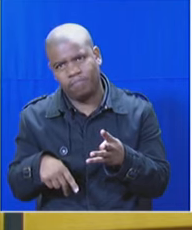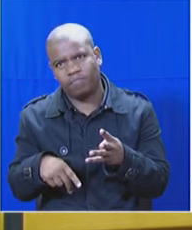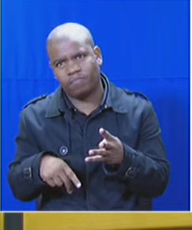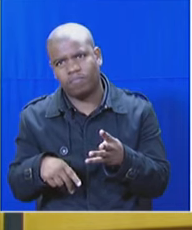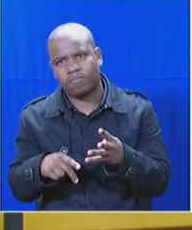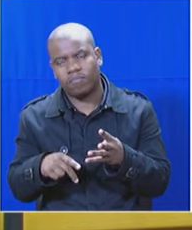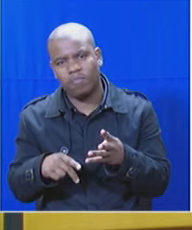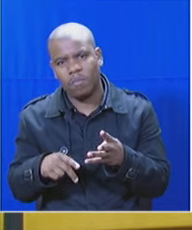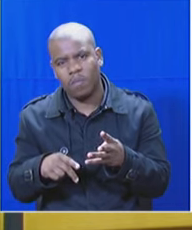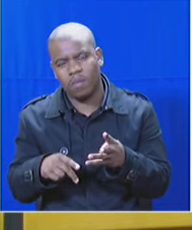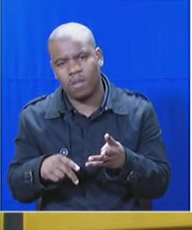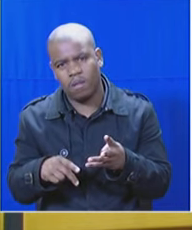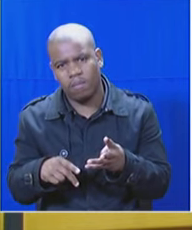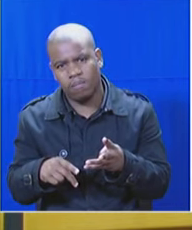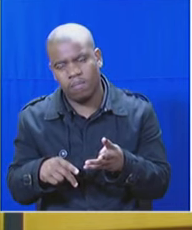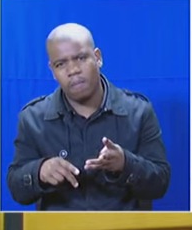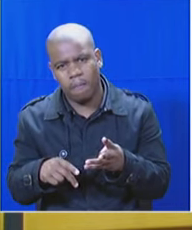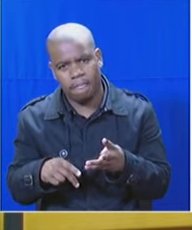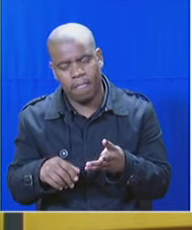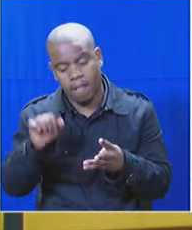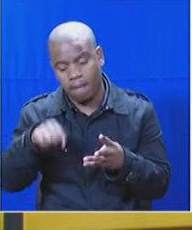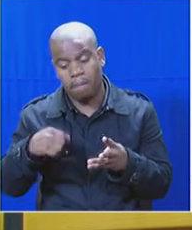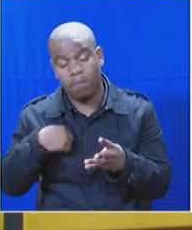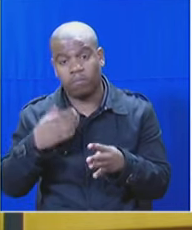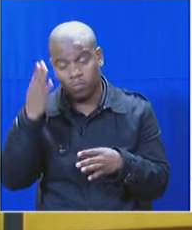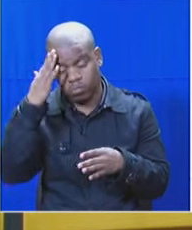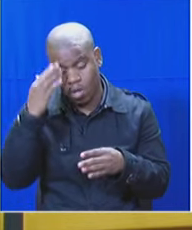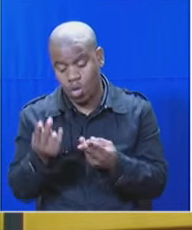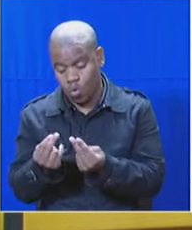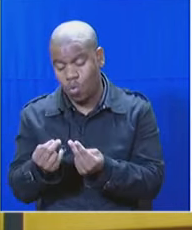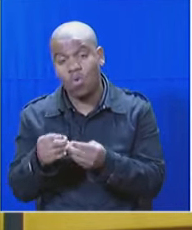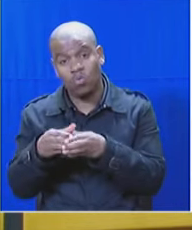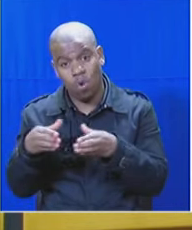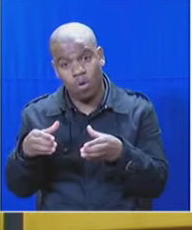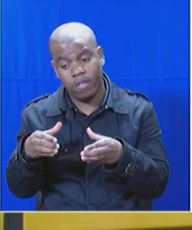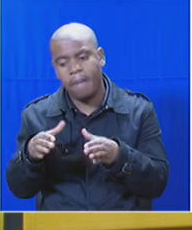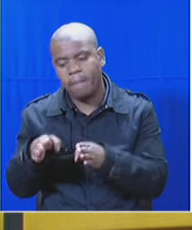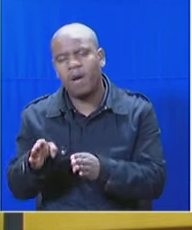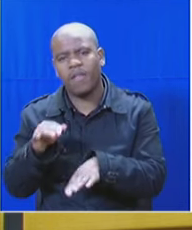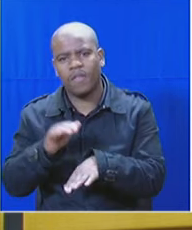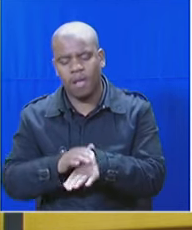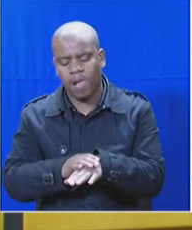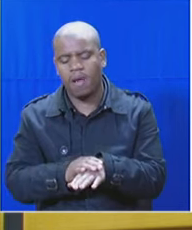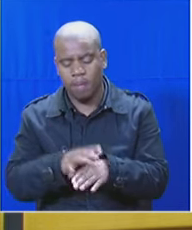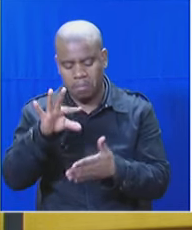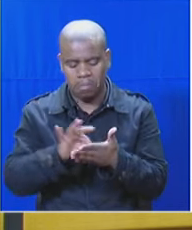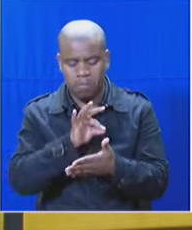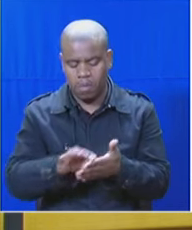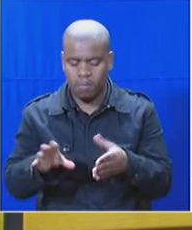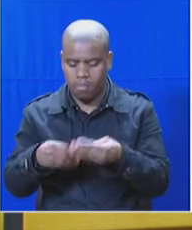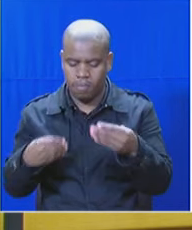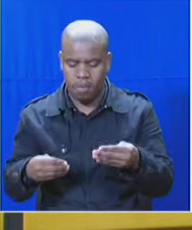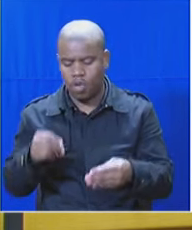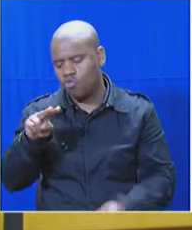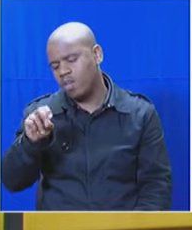no mixed signals. The New Growth Path, the Election Manifesto, and the 2015